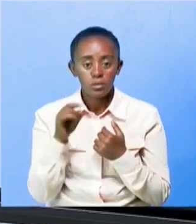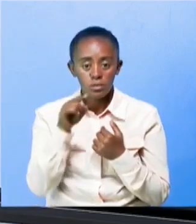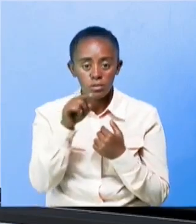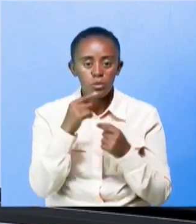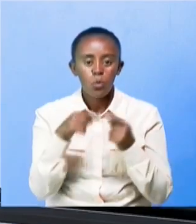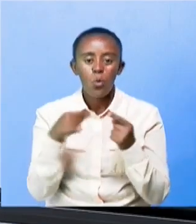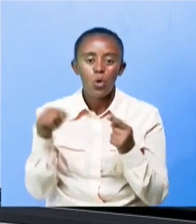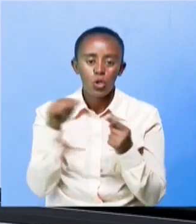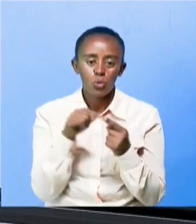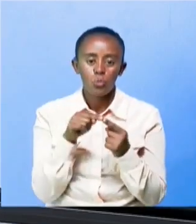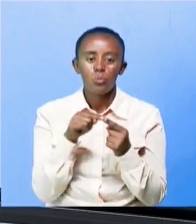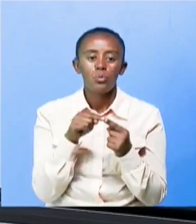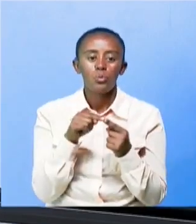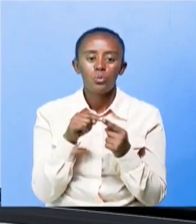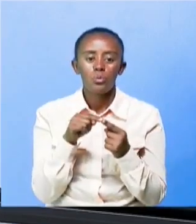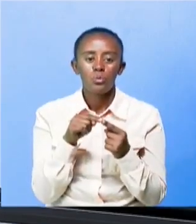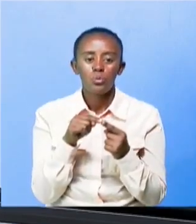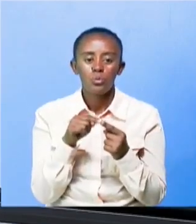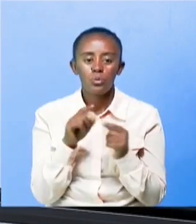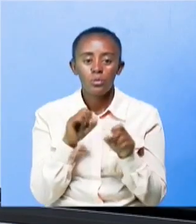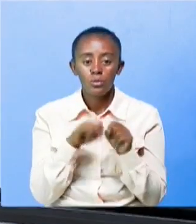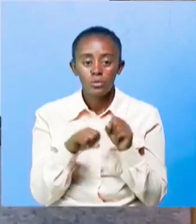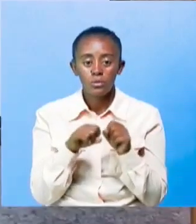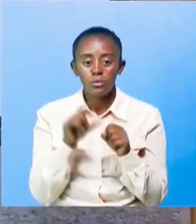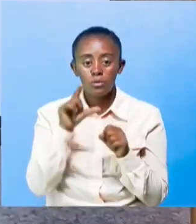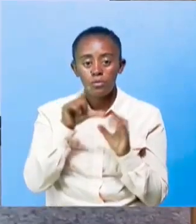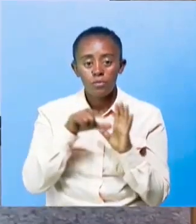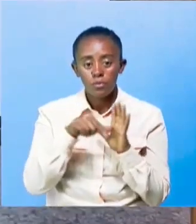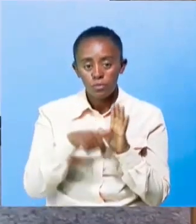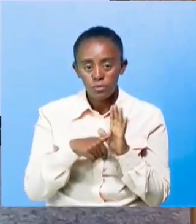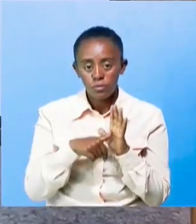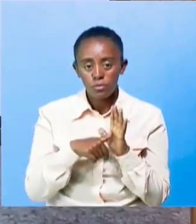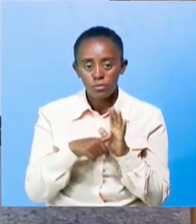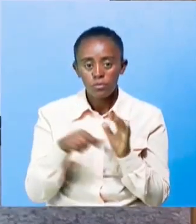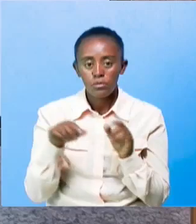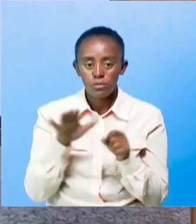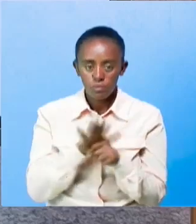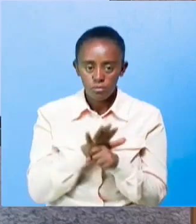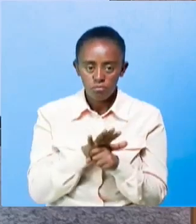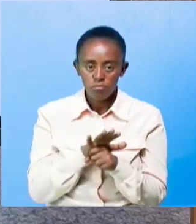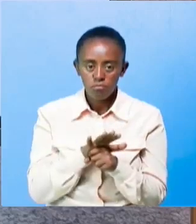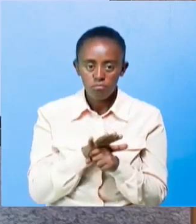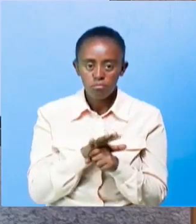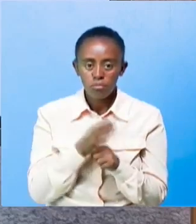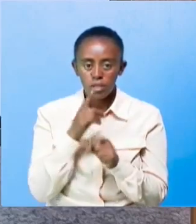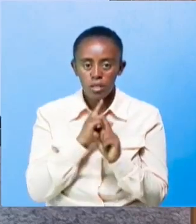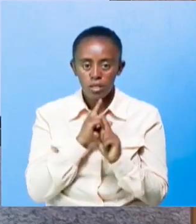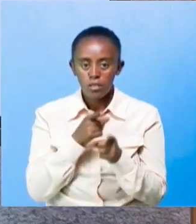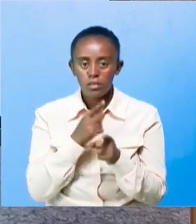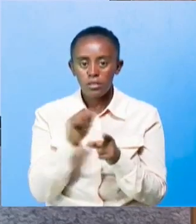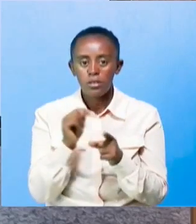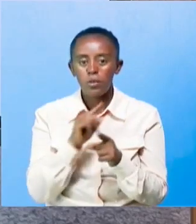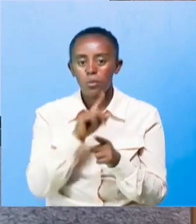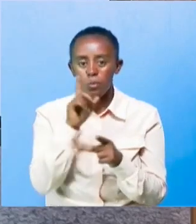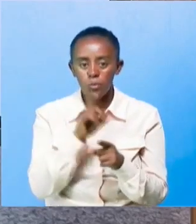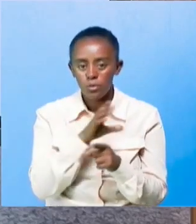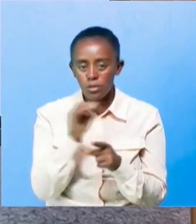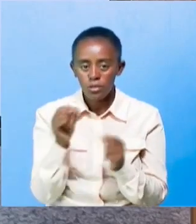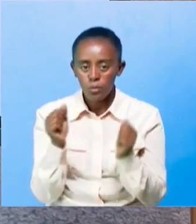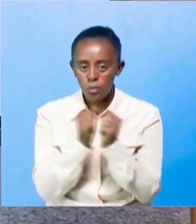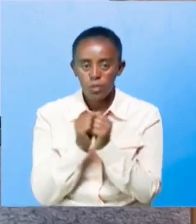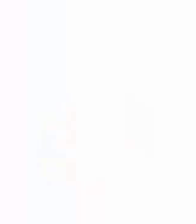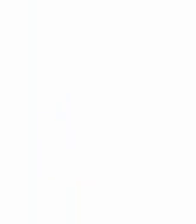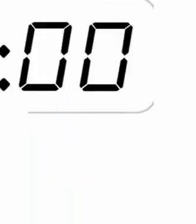going to. So I will give you a few seconds to answer the questions and we'll do it